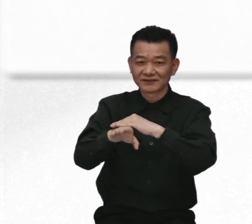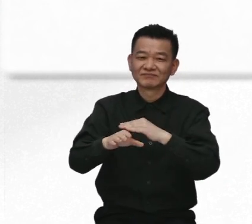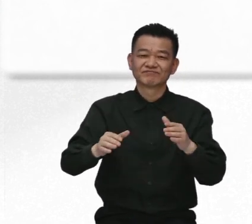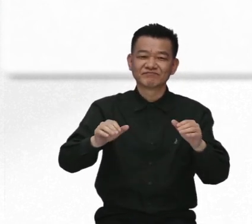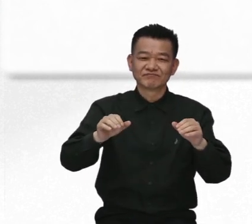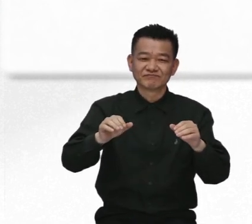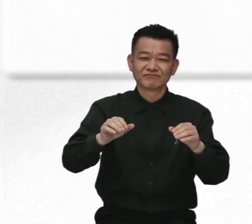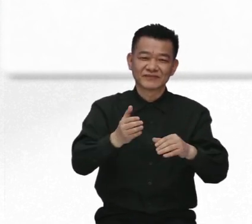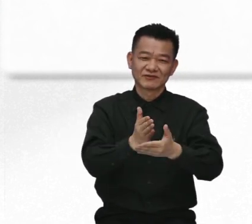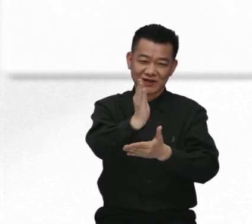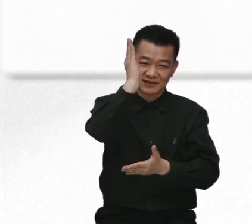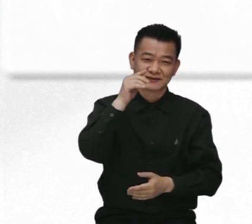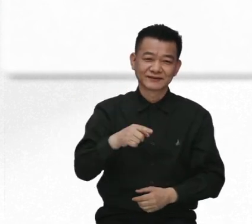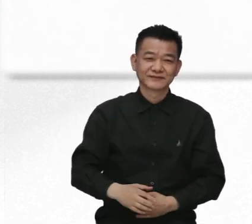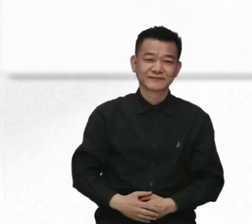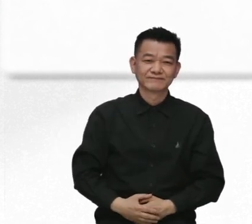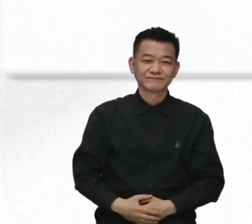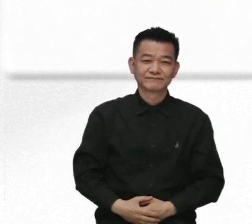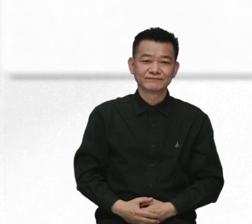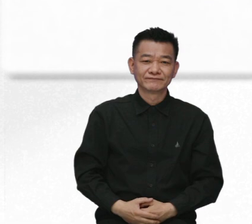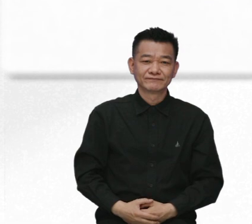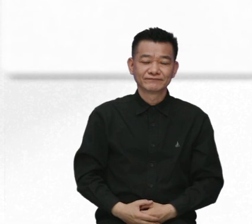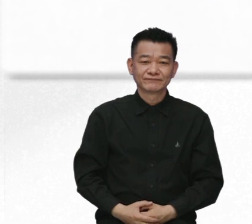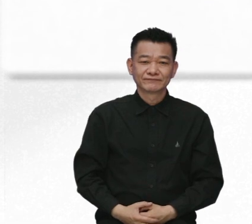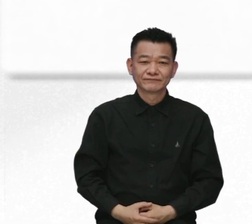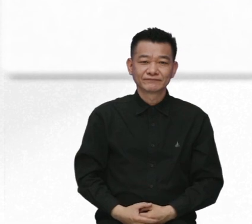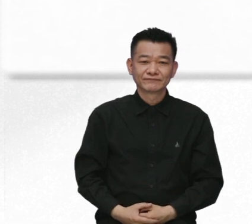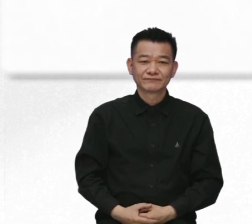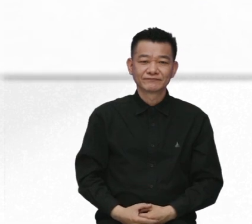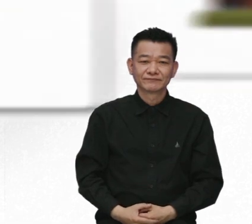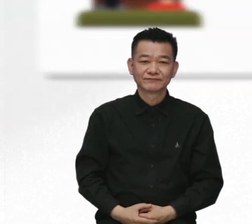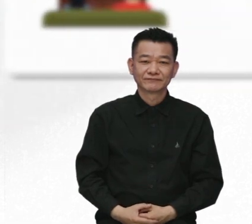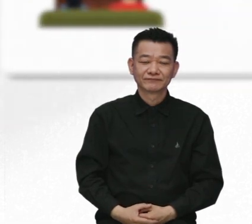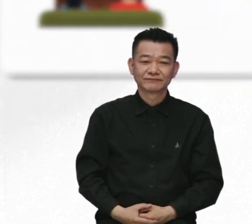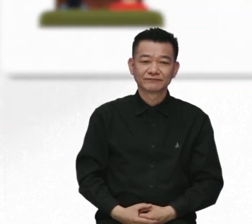technologies, systems required in daily lives.